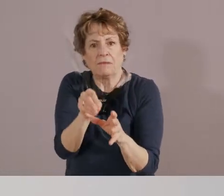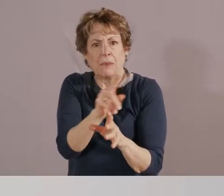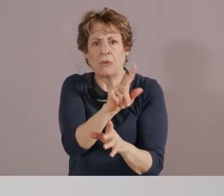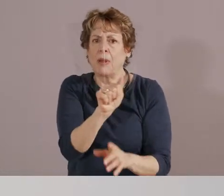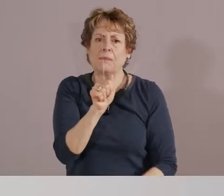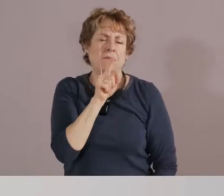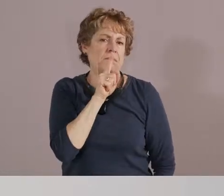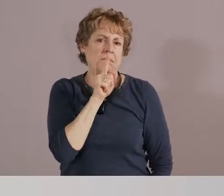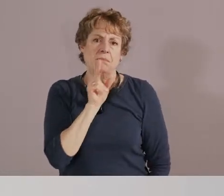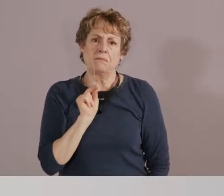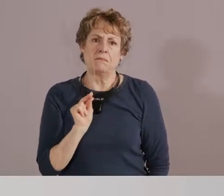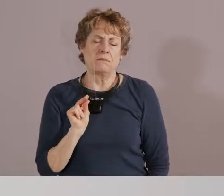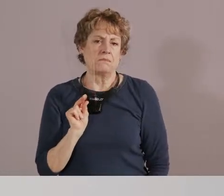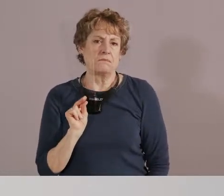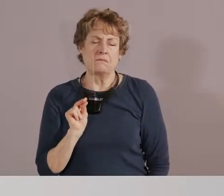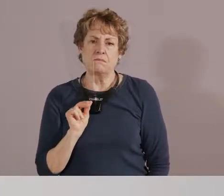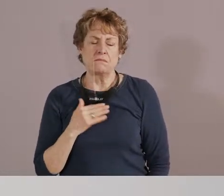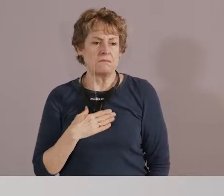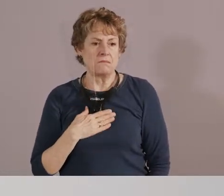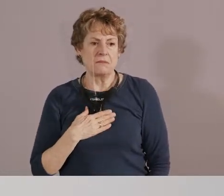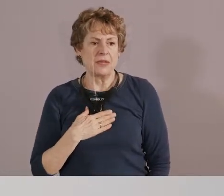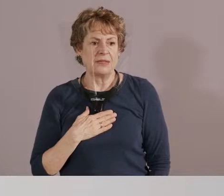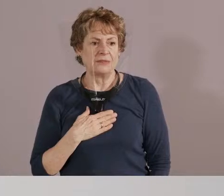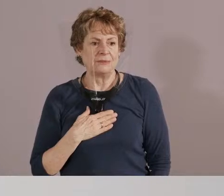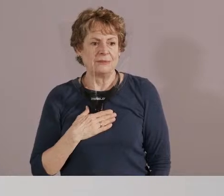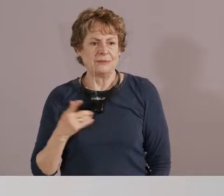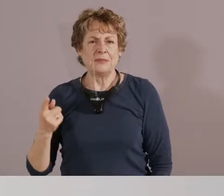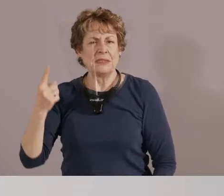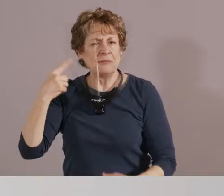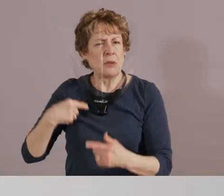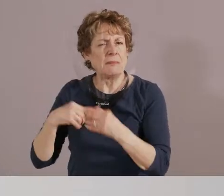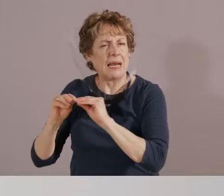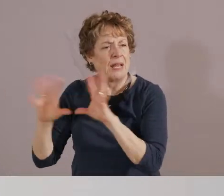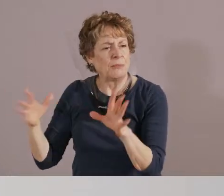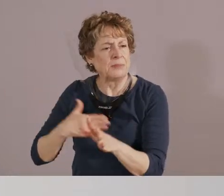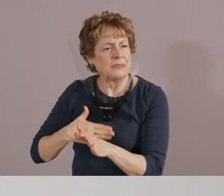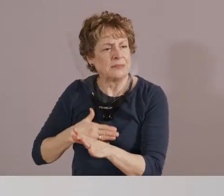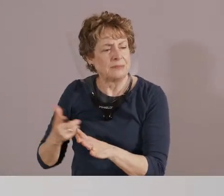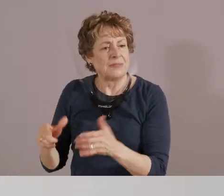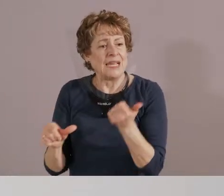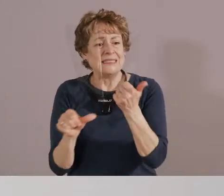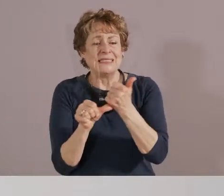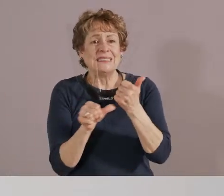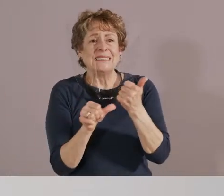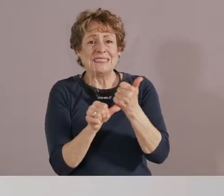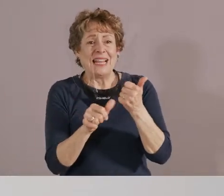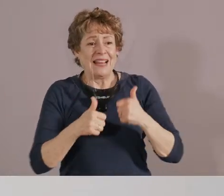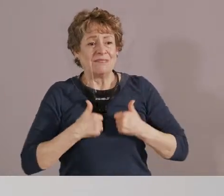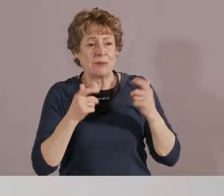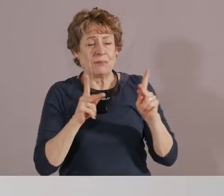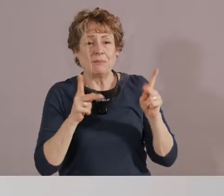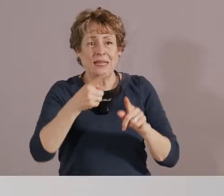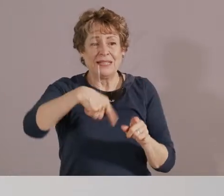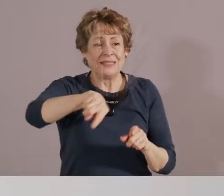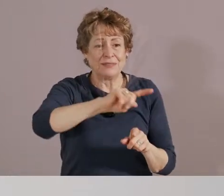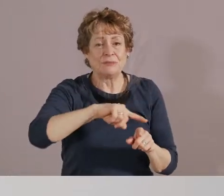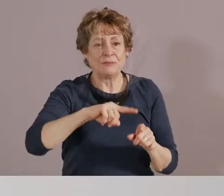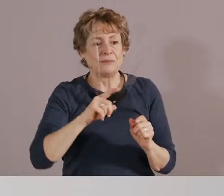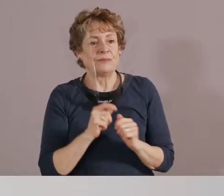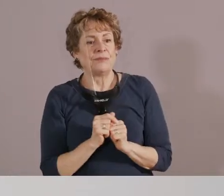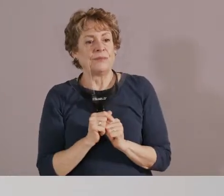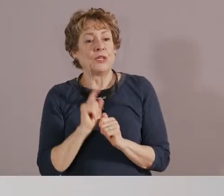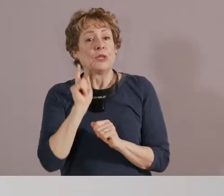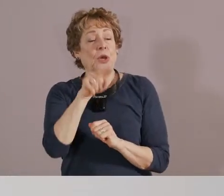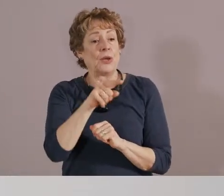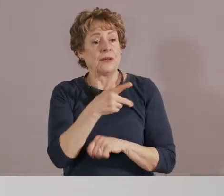Because we have a lot of folks who are living in those assisted living homes and who are seeing everybody go and take vaccines at large facilities